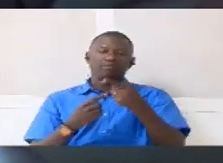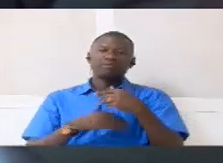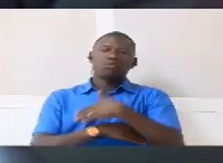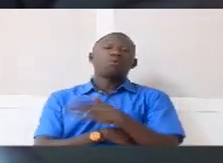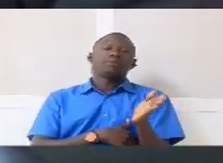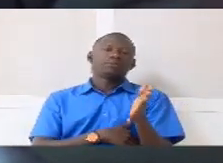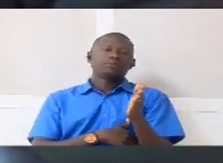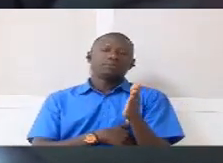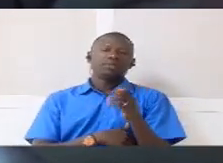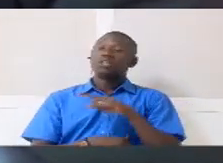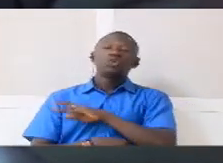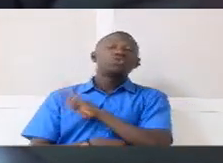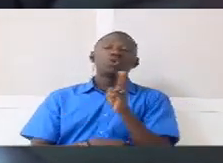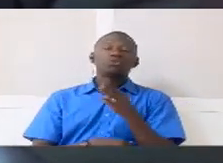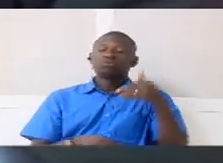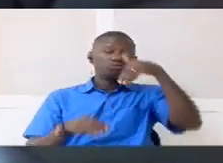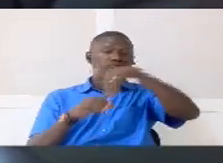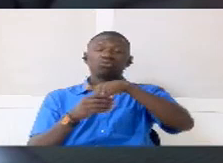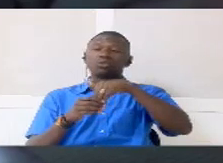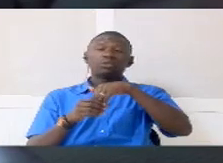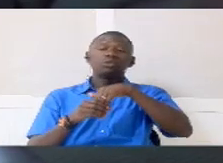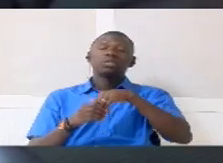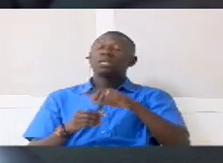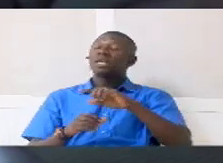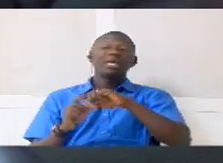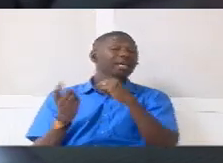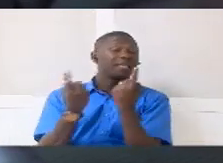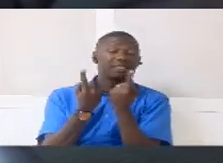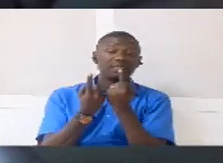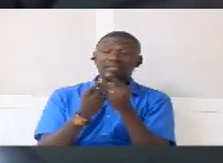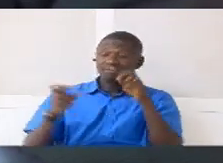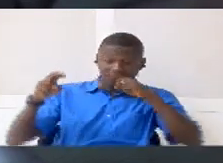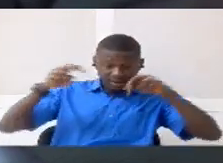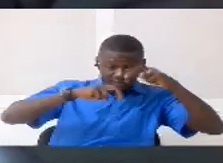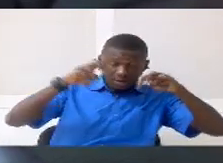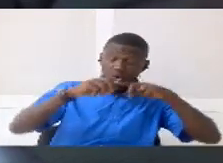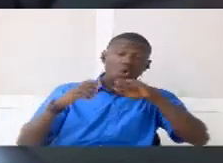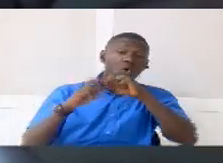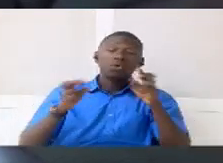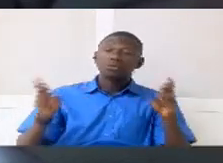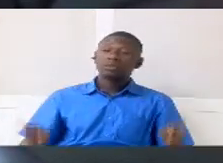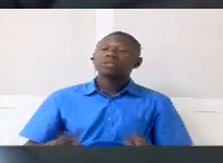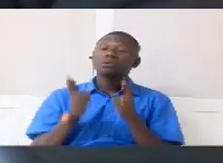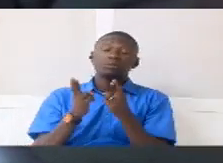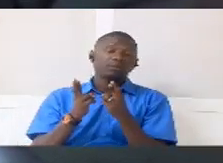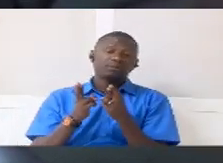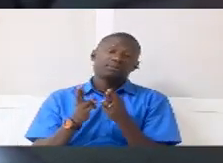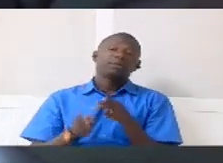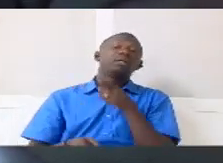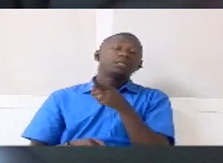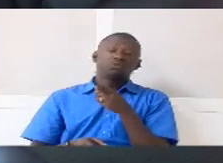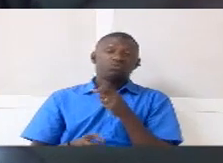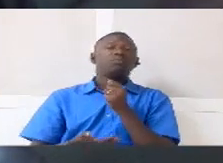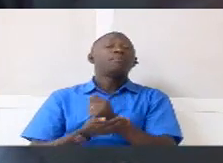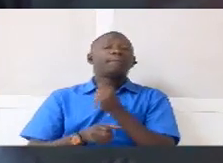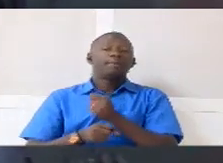It did not contain any findings or recommendations. These would be made in the